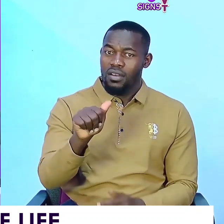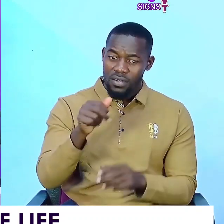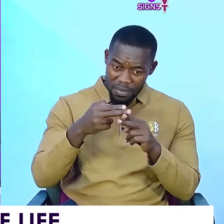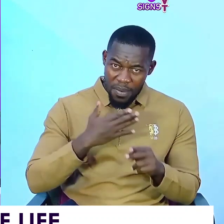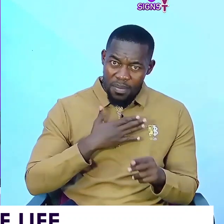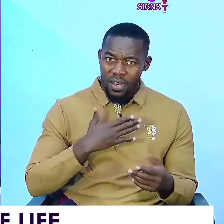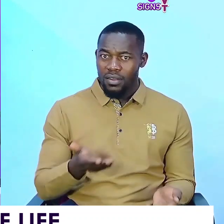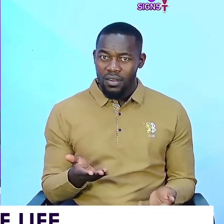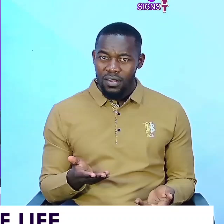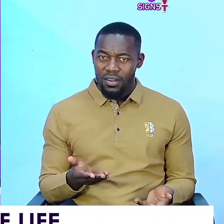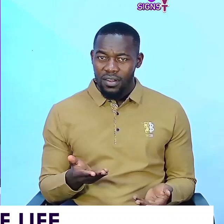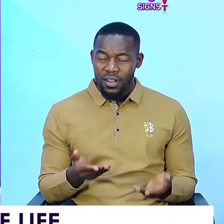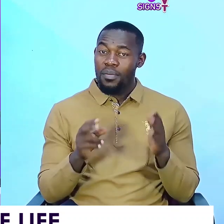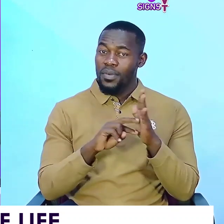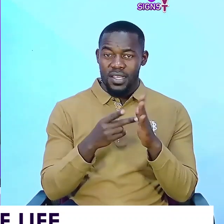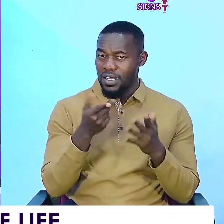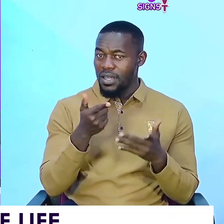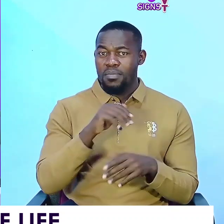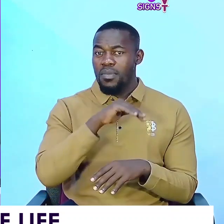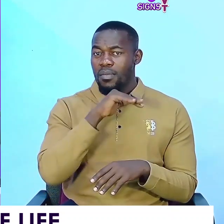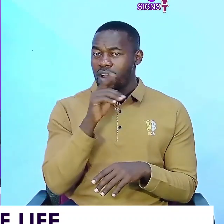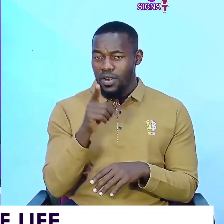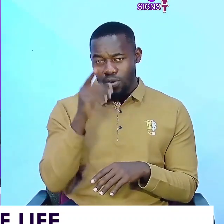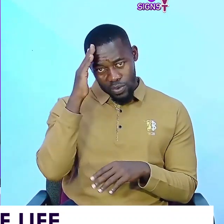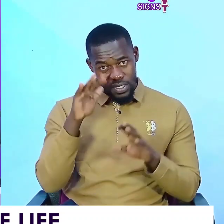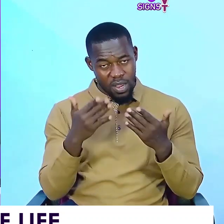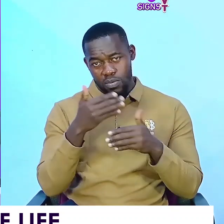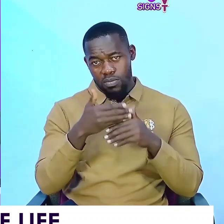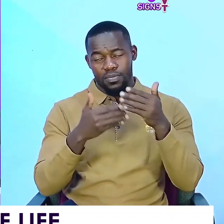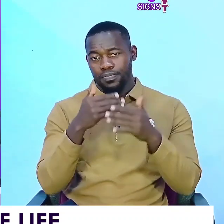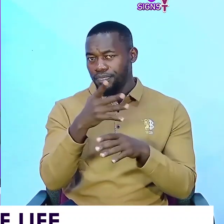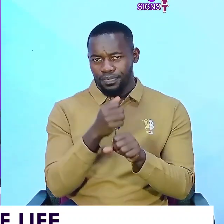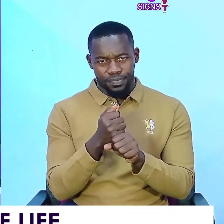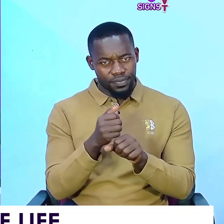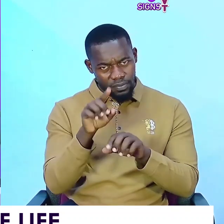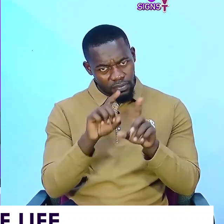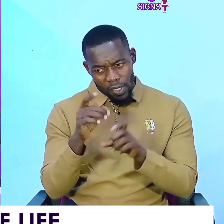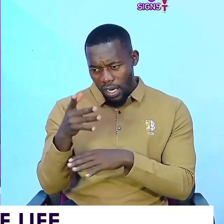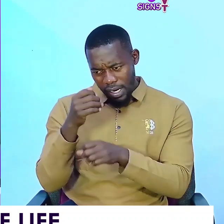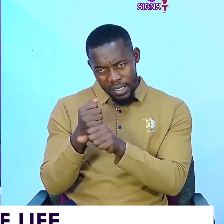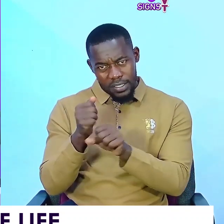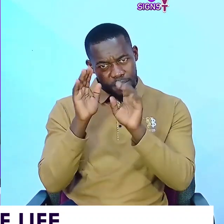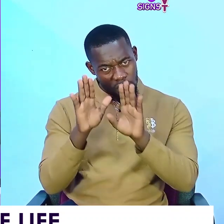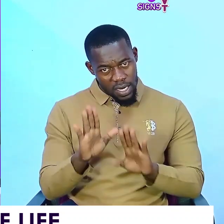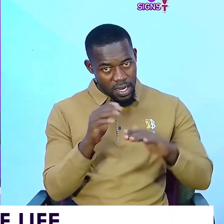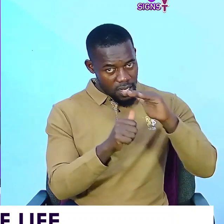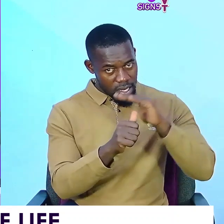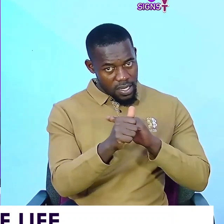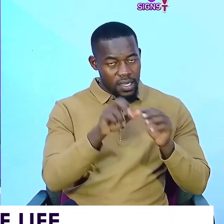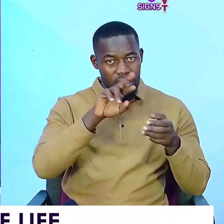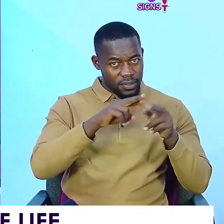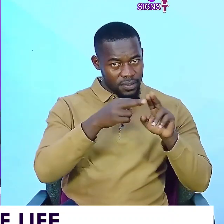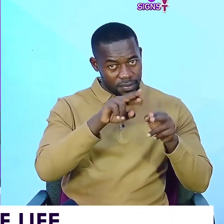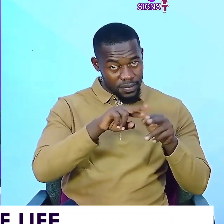It tells me something about trust. Is trust a factor in building sustainable relationships